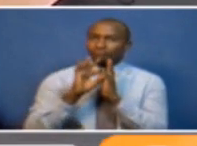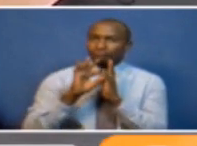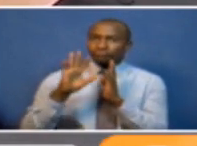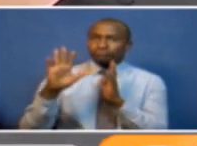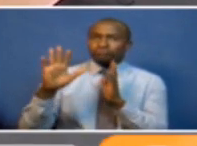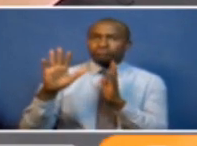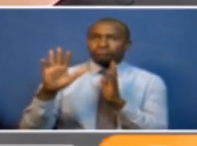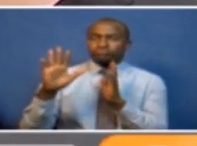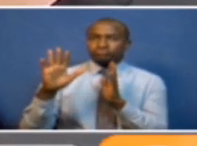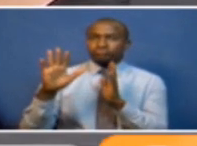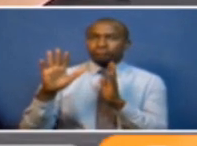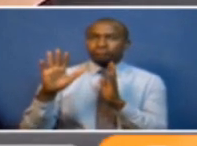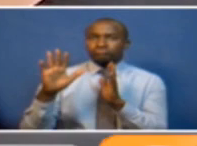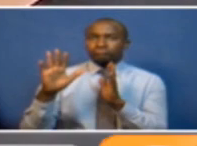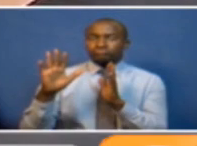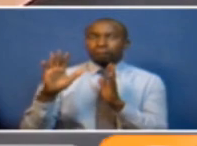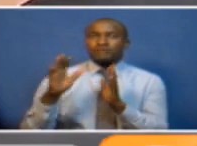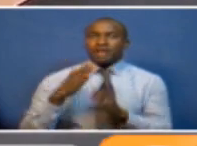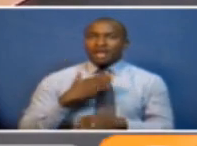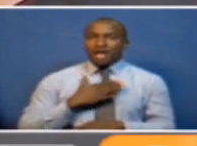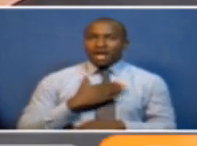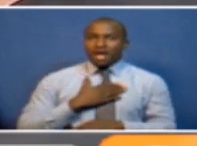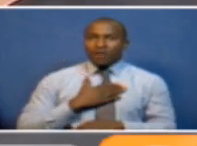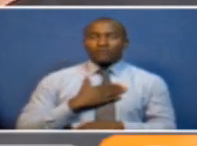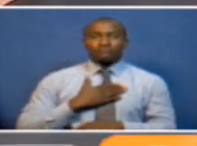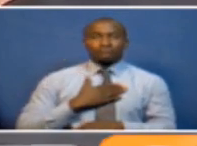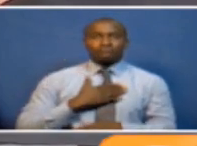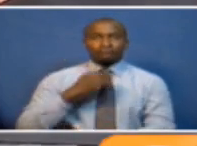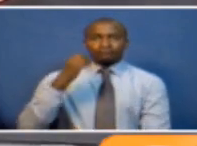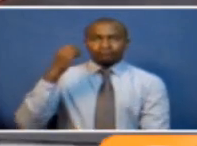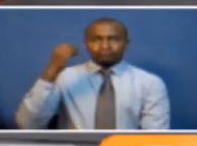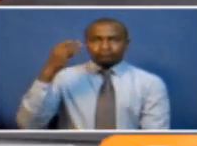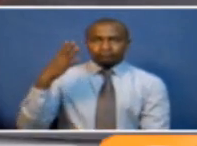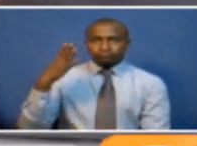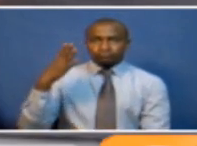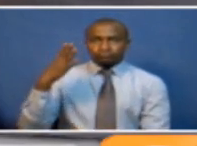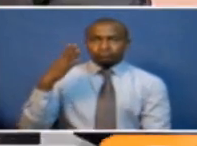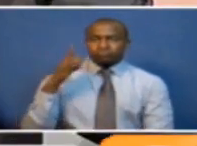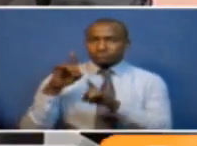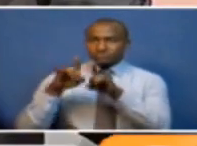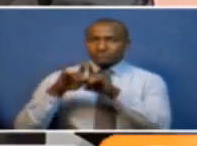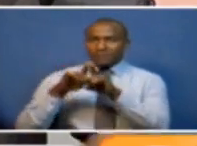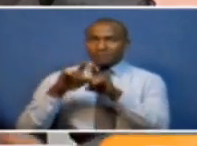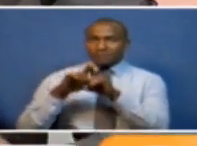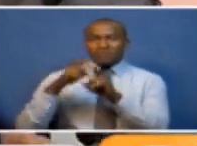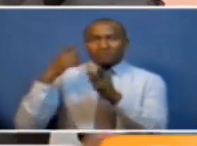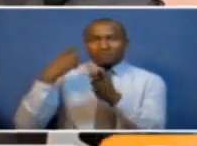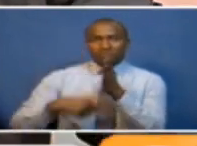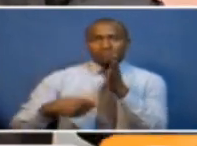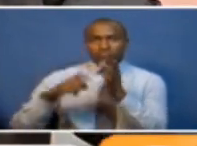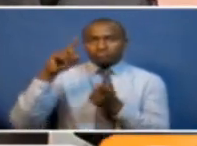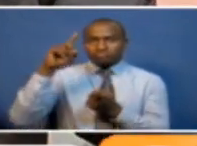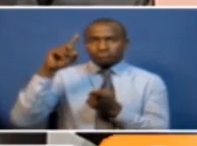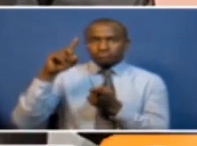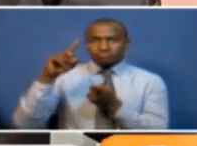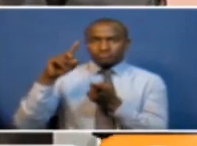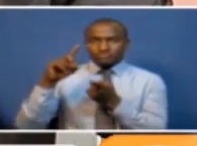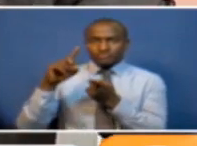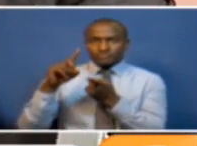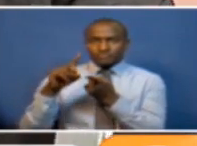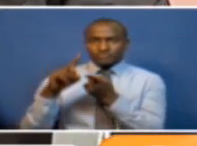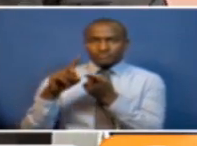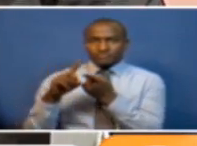significant contribution to our energy mix and also reduce the cost of electricity